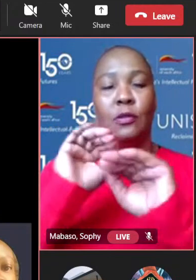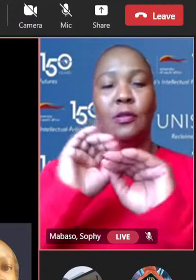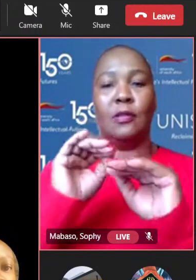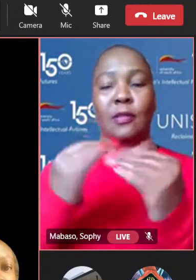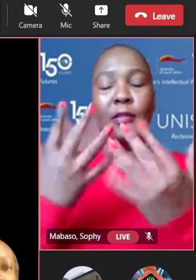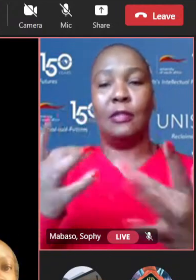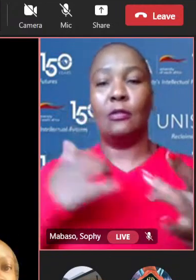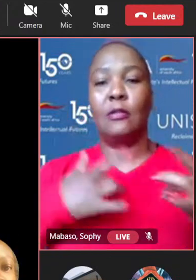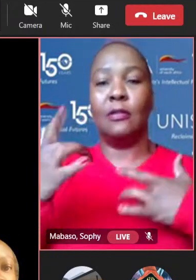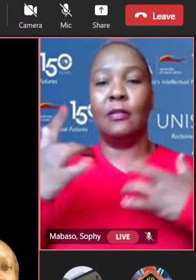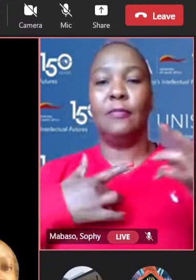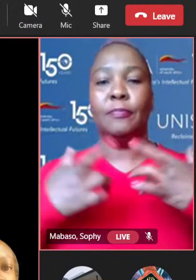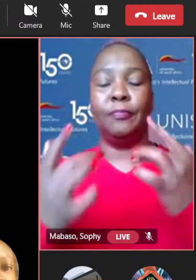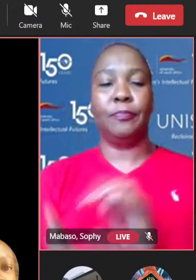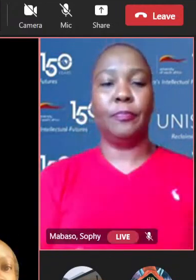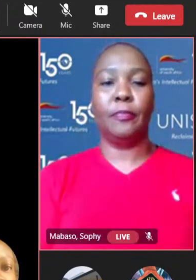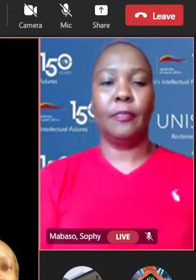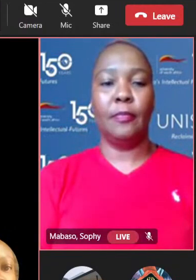concerned.